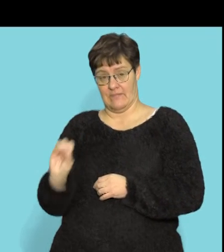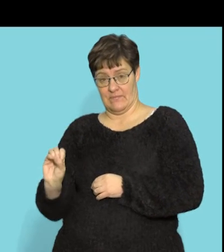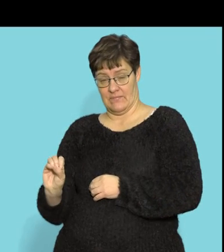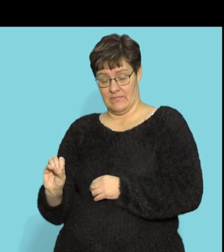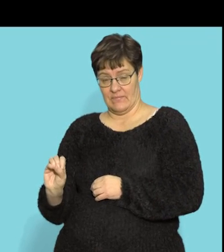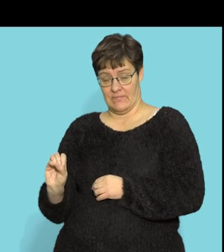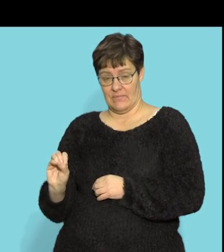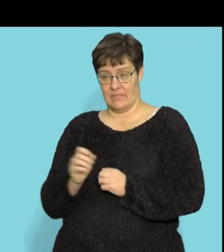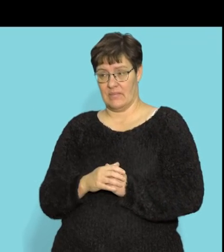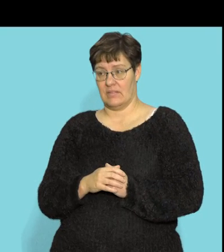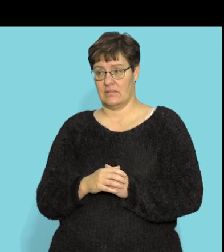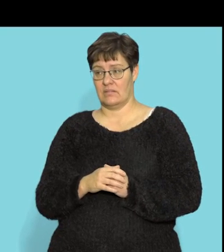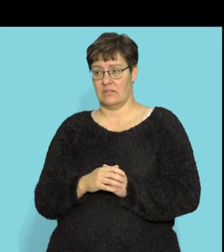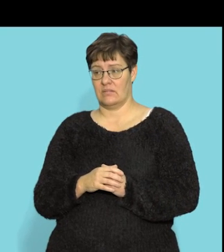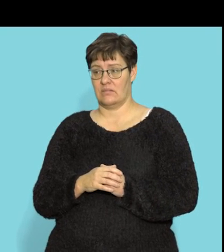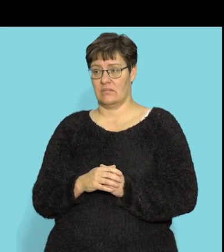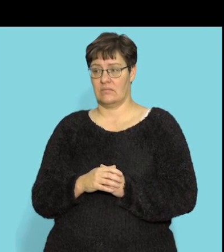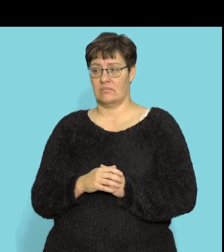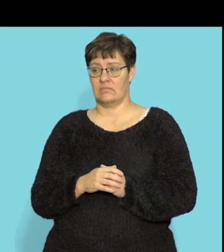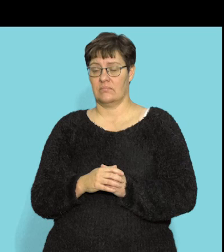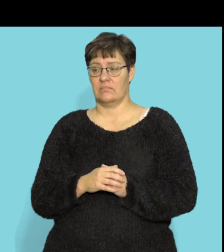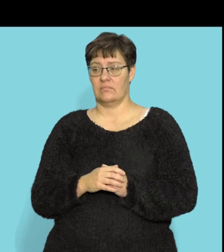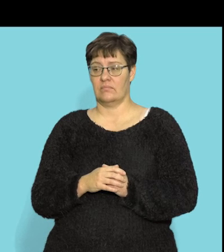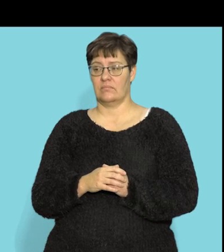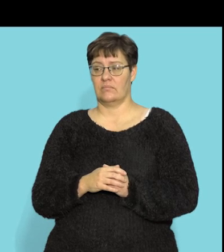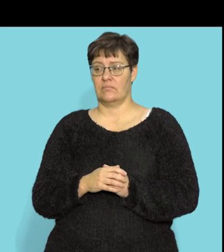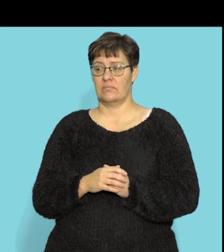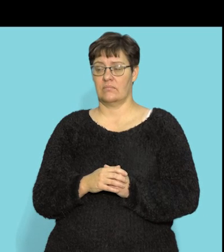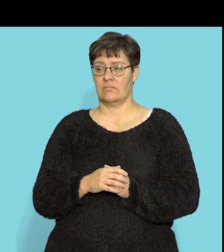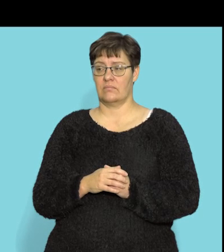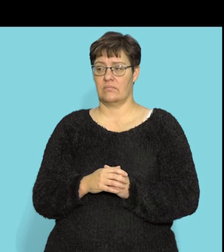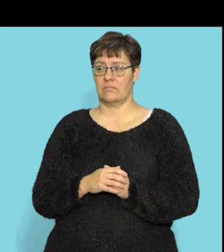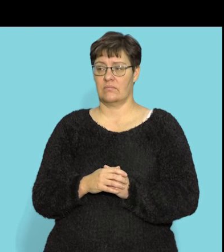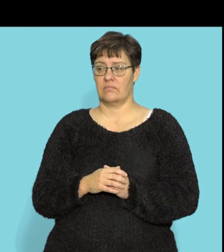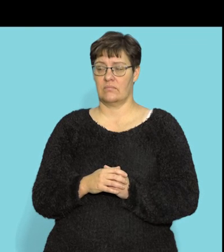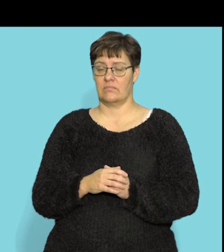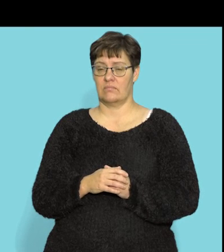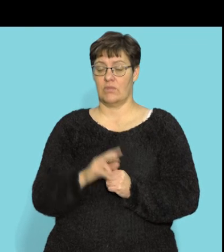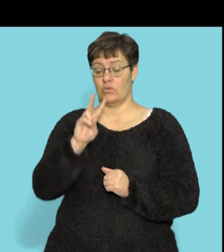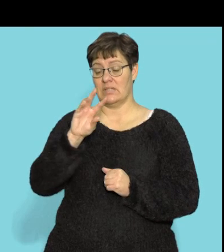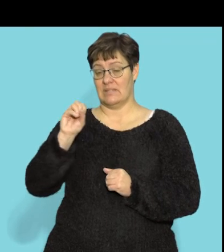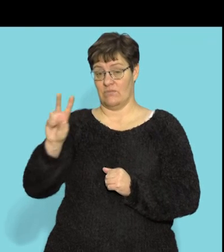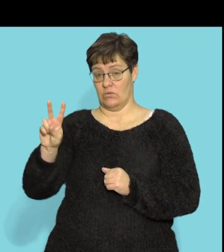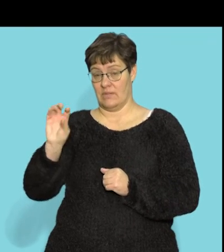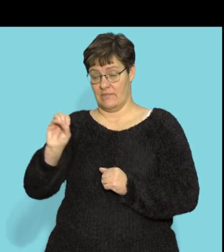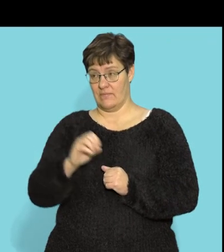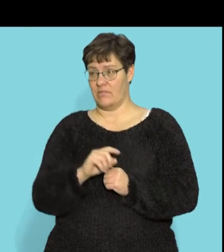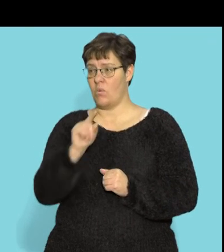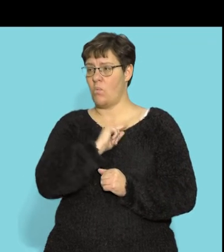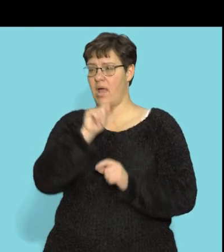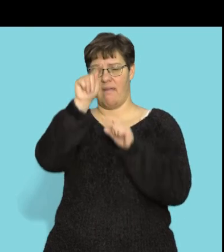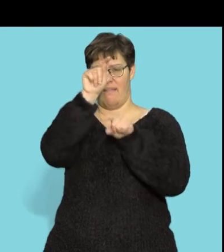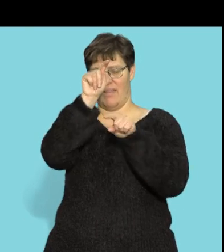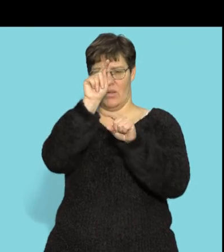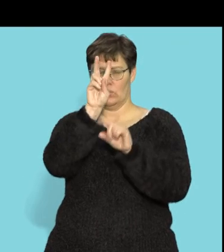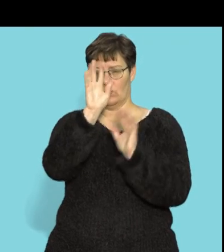right? So our V external is equals to 20, right? It's equals to 20 volts, right? Because it's just